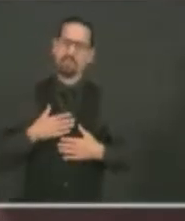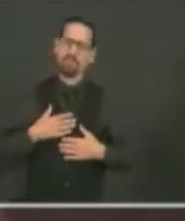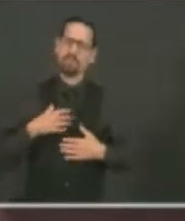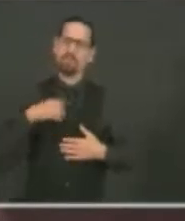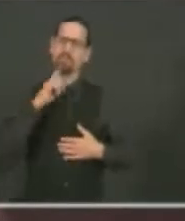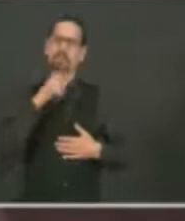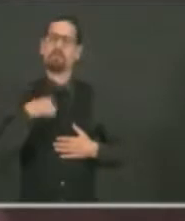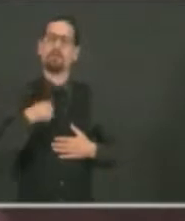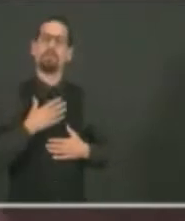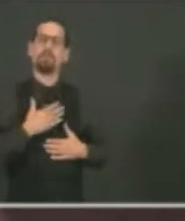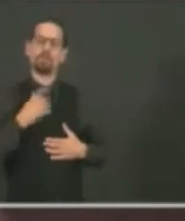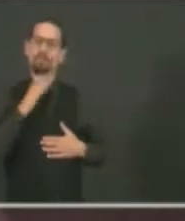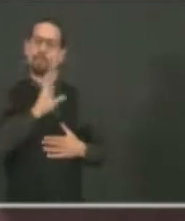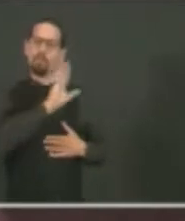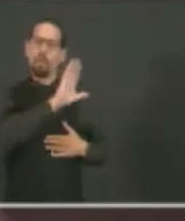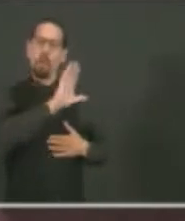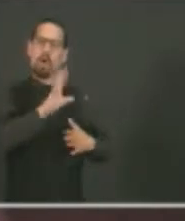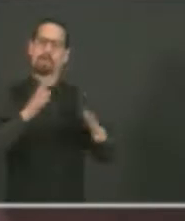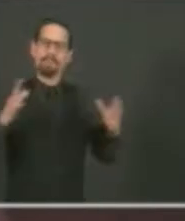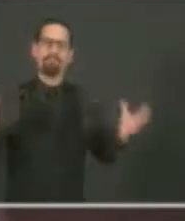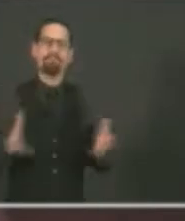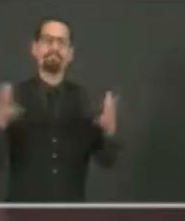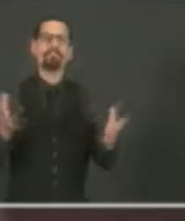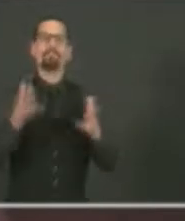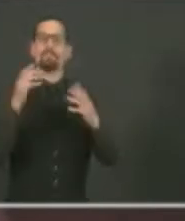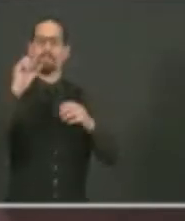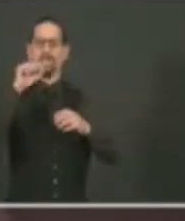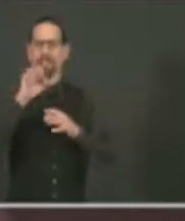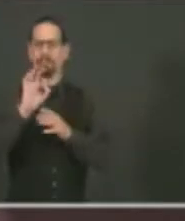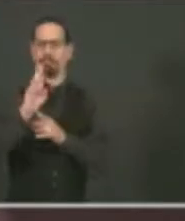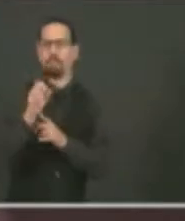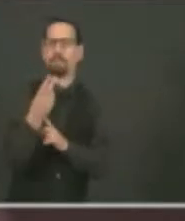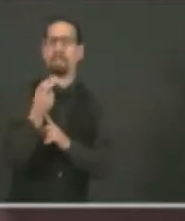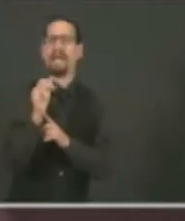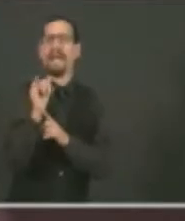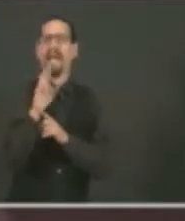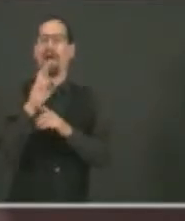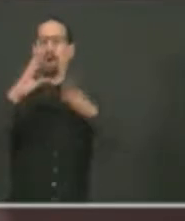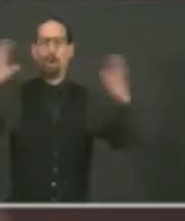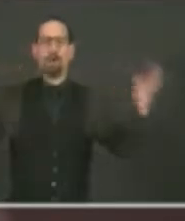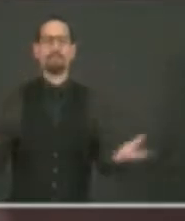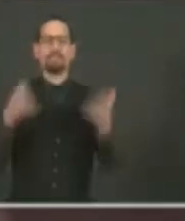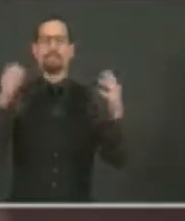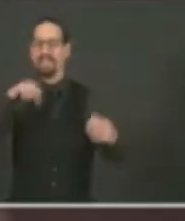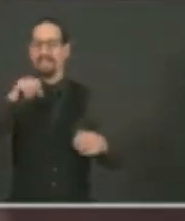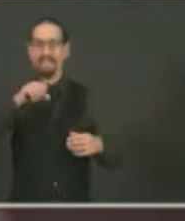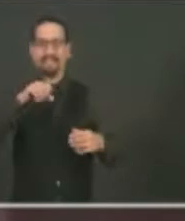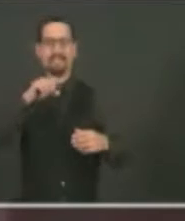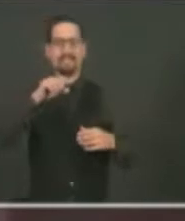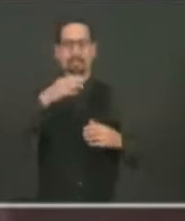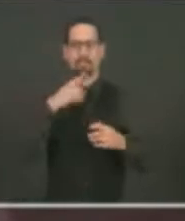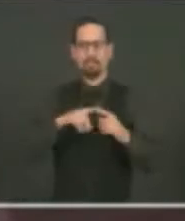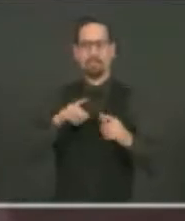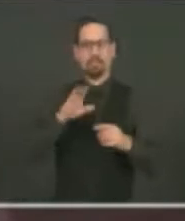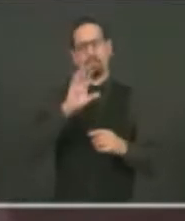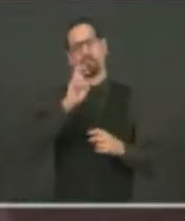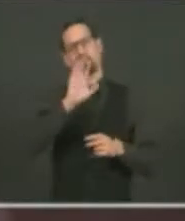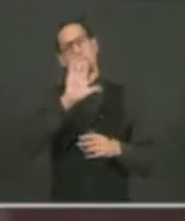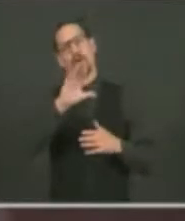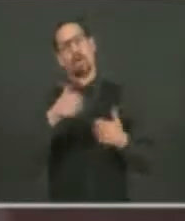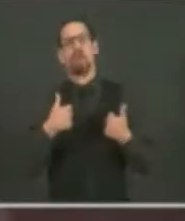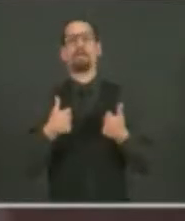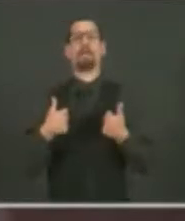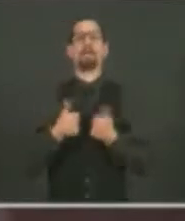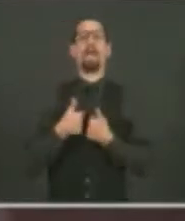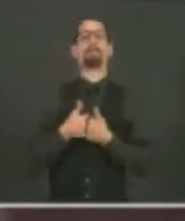push for fresh air. But, you know, you're creating the playbook on this. At what point do you decide to rewrite